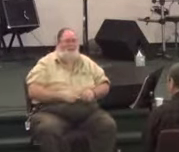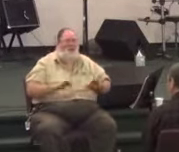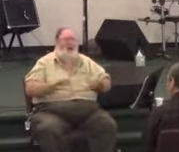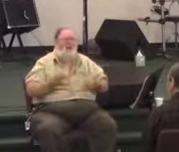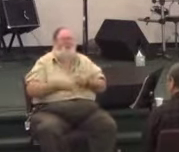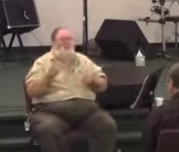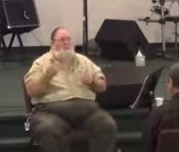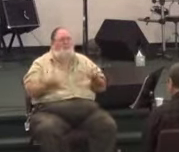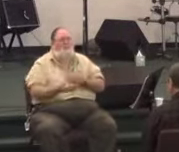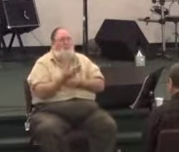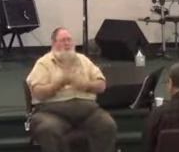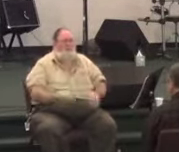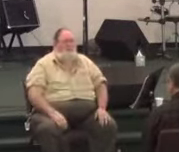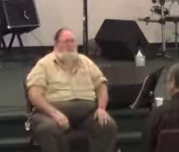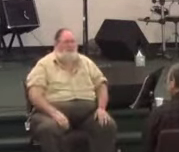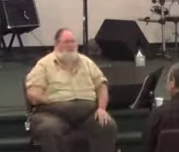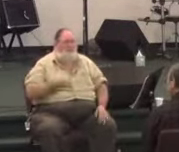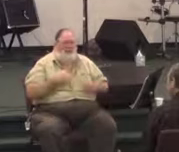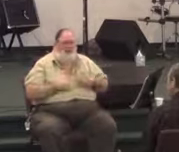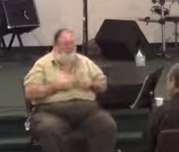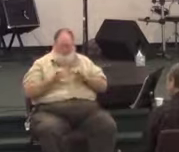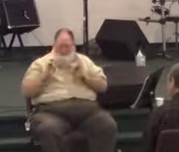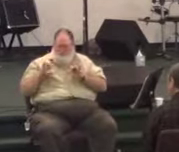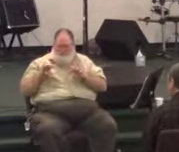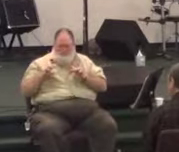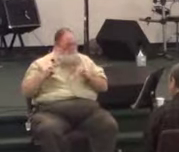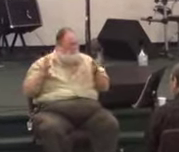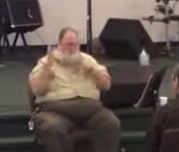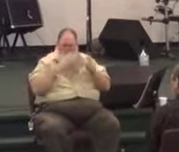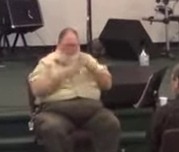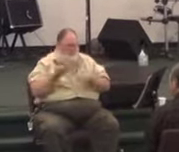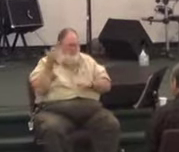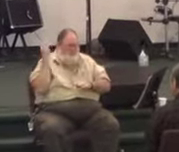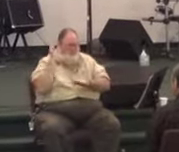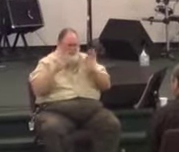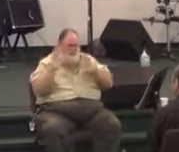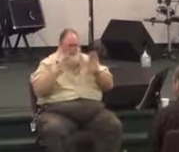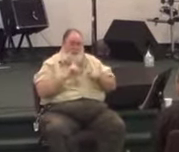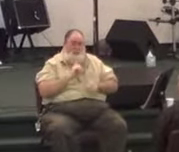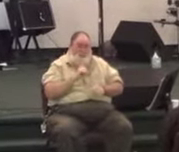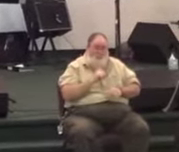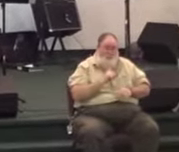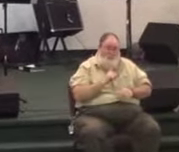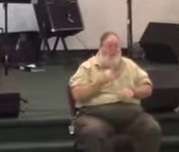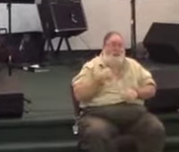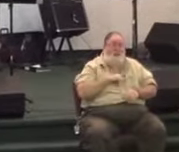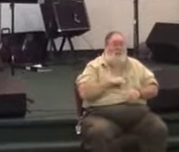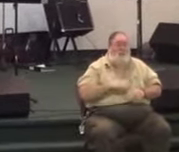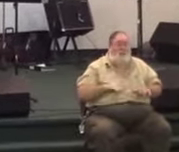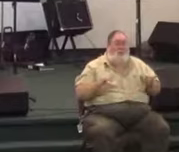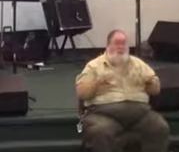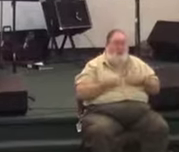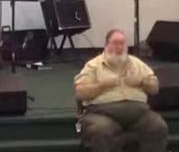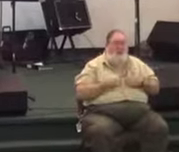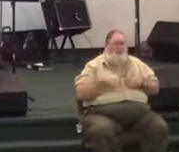morning? We had some nasty weather last Sunday, didn't we? We still had about 120 show